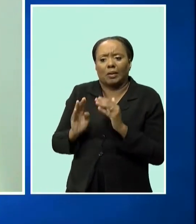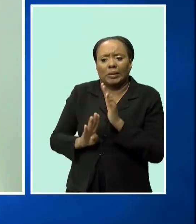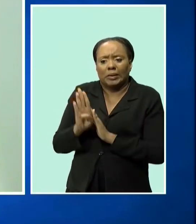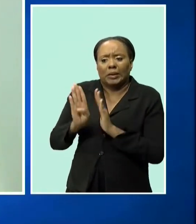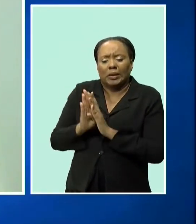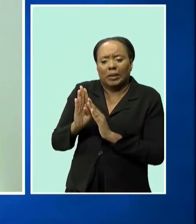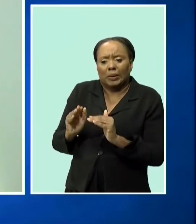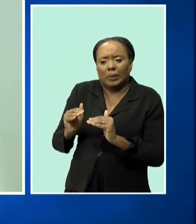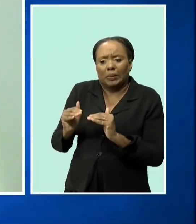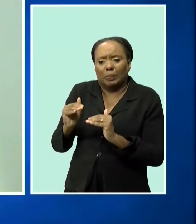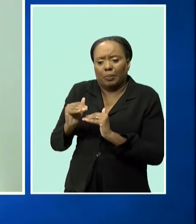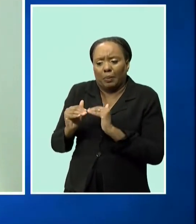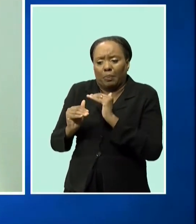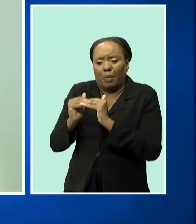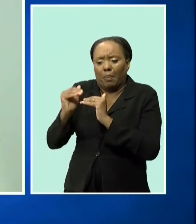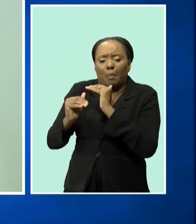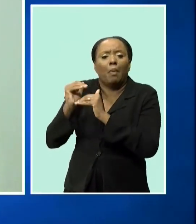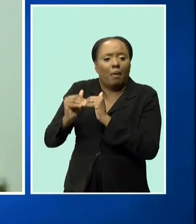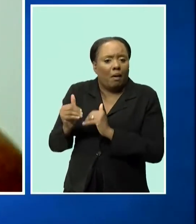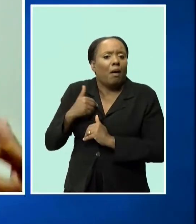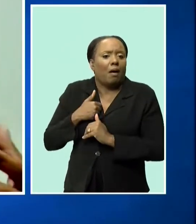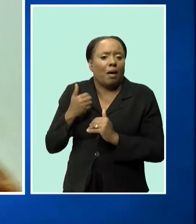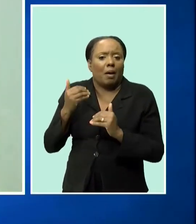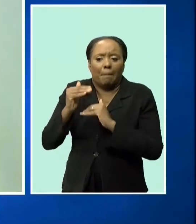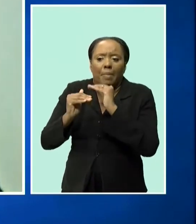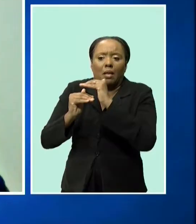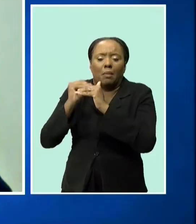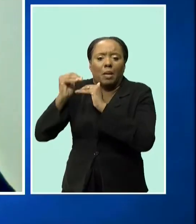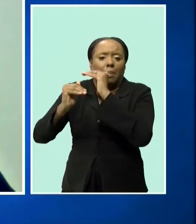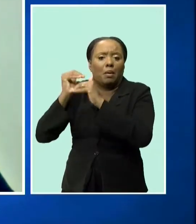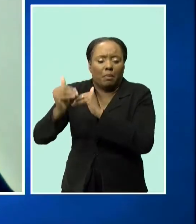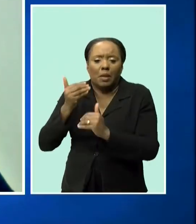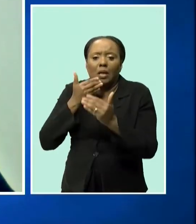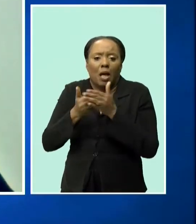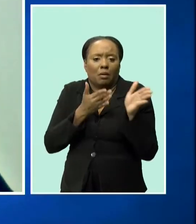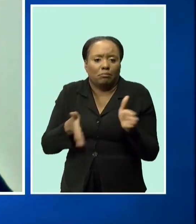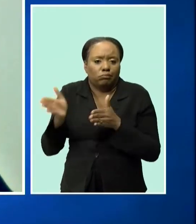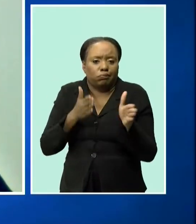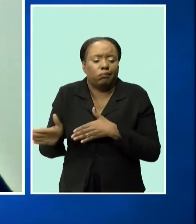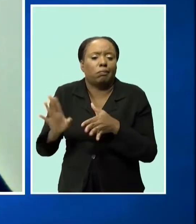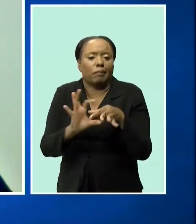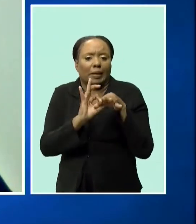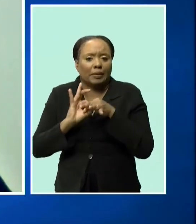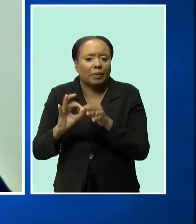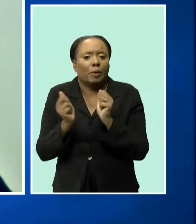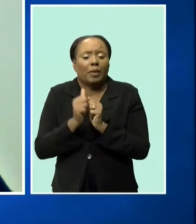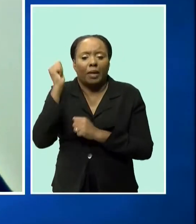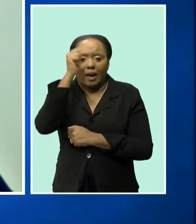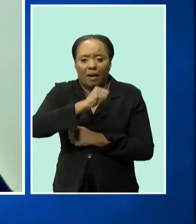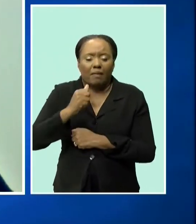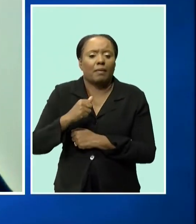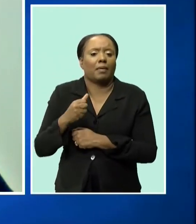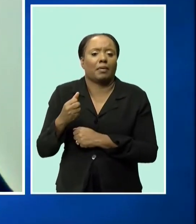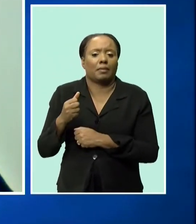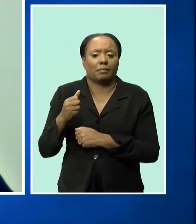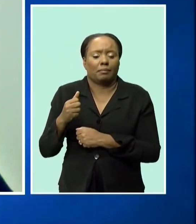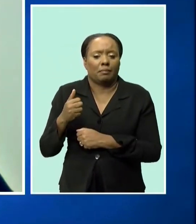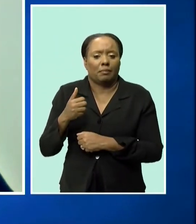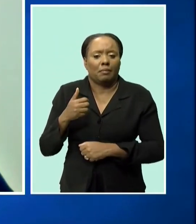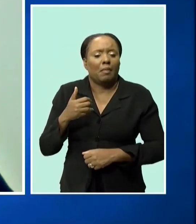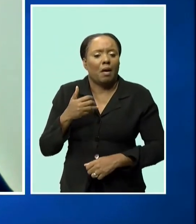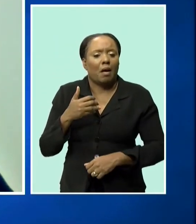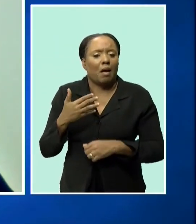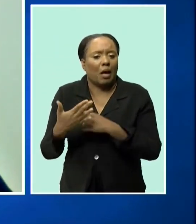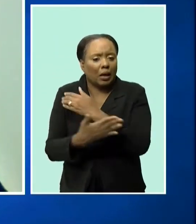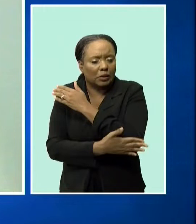I've been able to build a number of strategic relationships over the last 4 years, as you said, with a number of African counterparts, and I think,